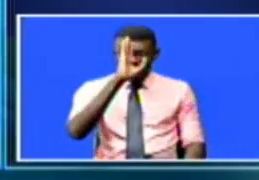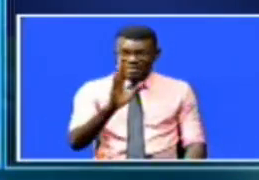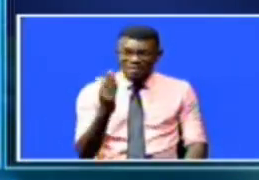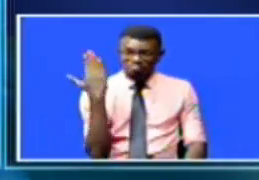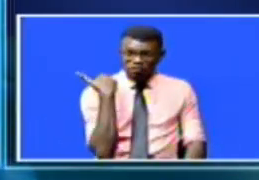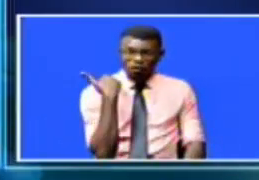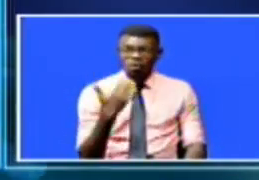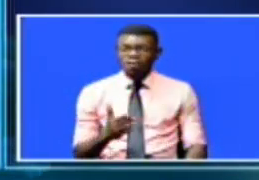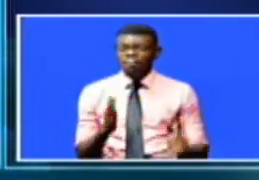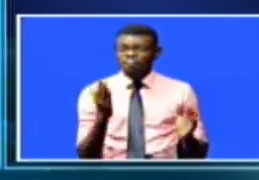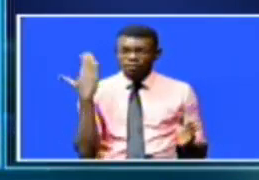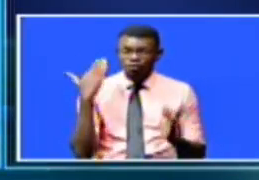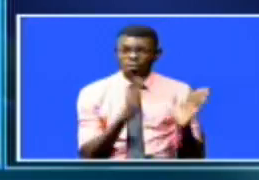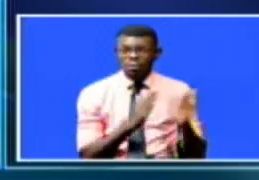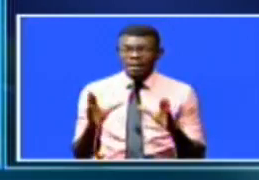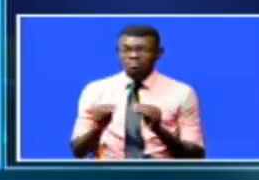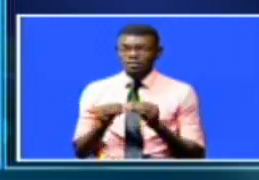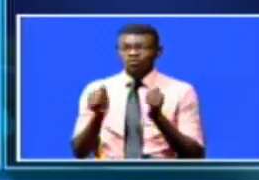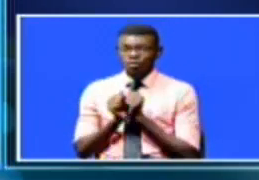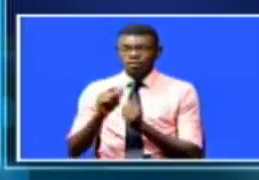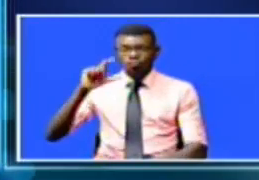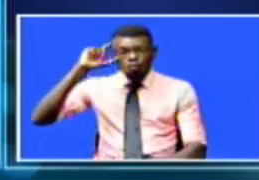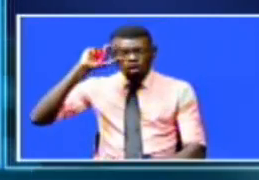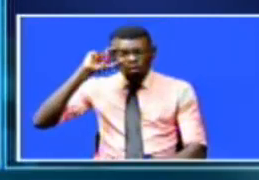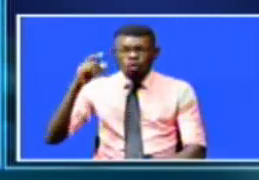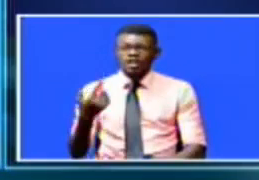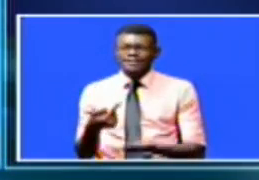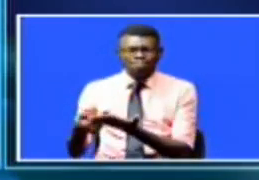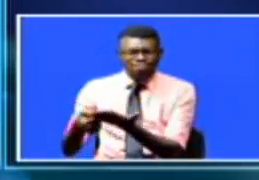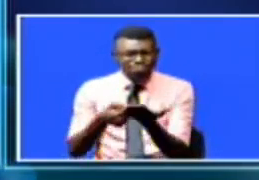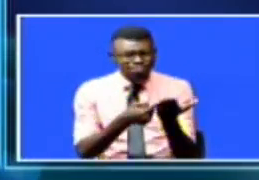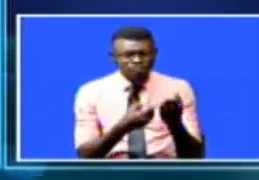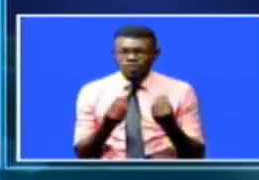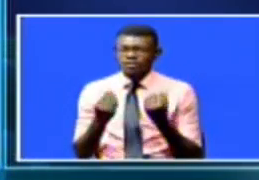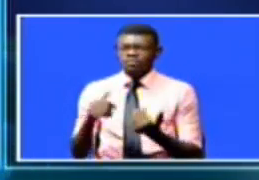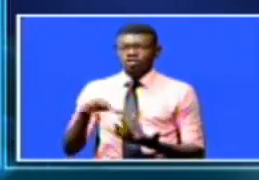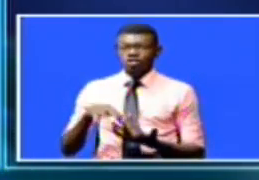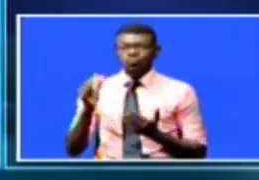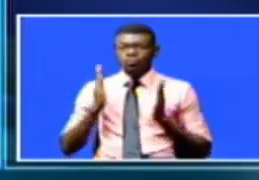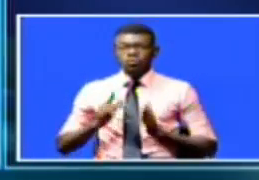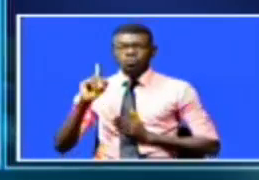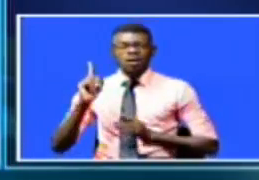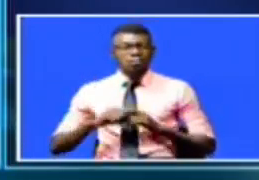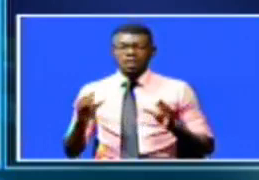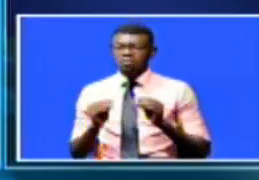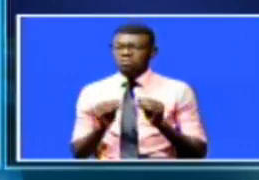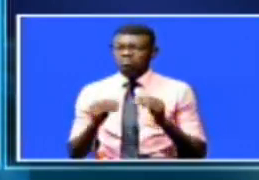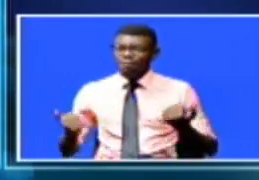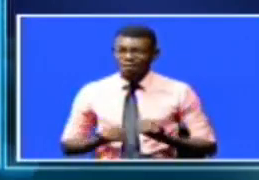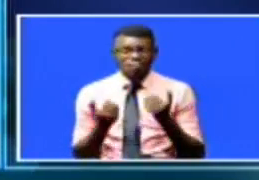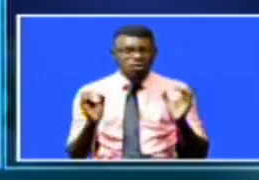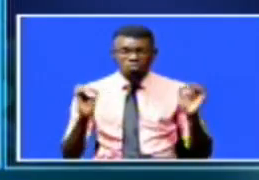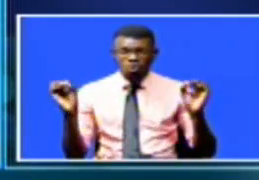Sunday, we were supposed to have a meeting with Orengo again so that we can be able to settle on one person. That meeting did not materialize. In fact, what